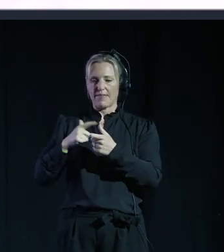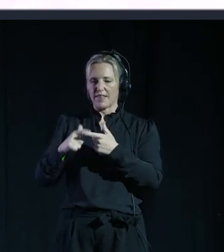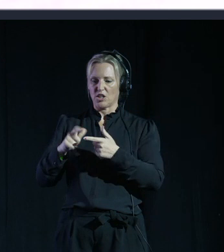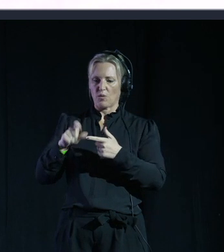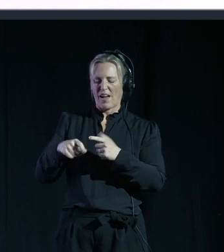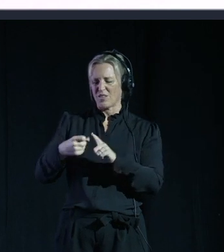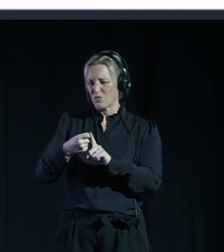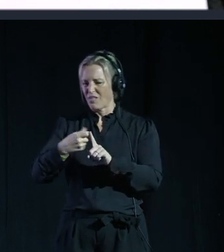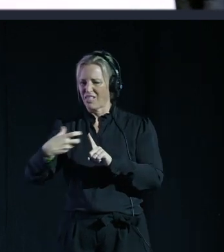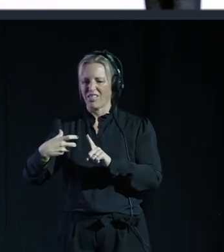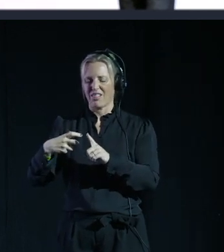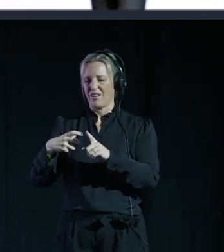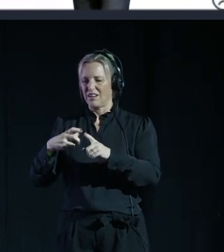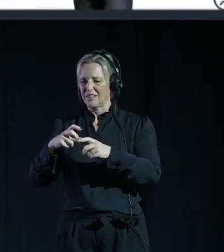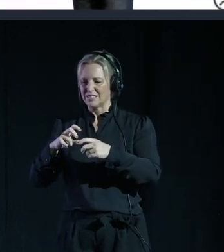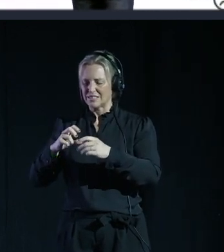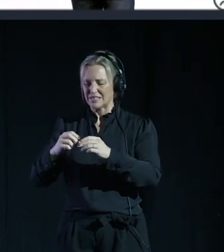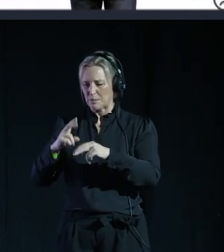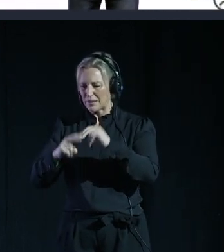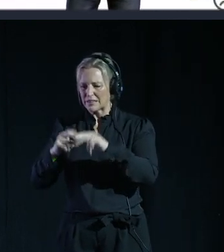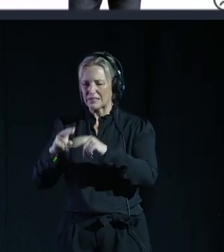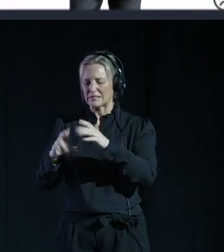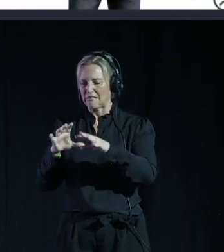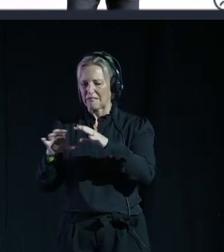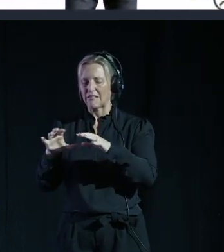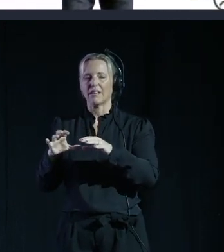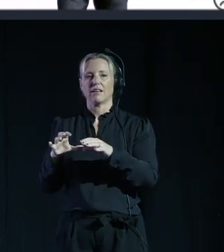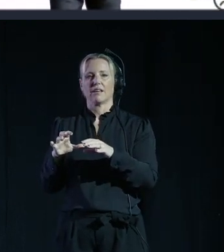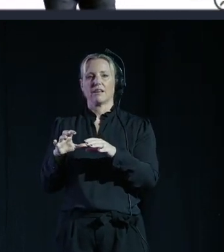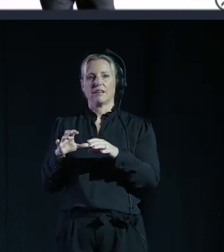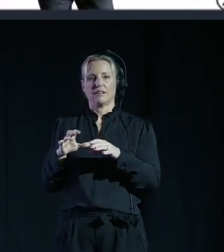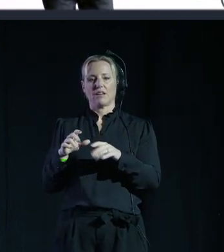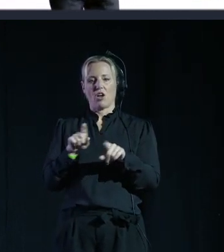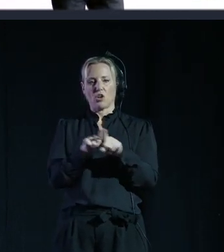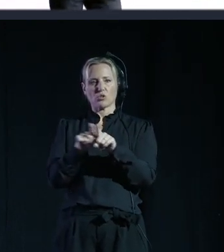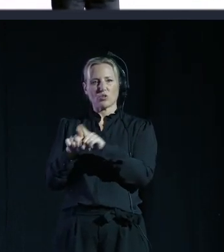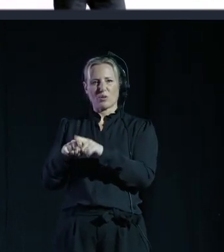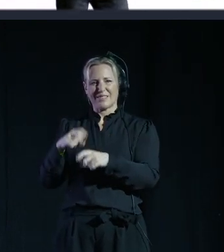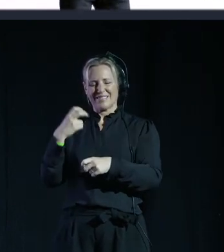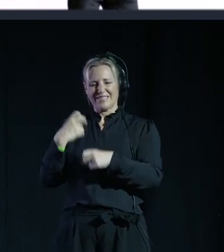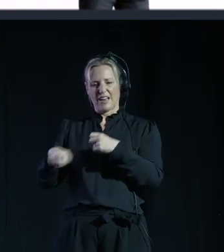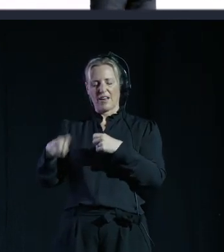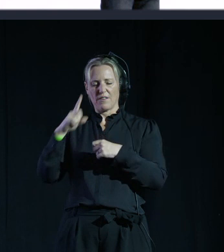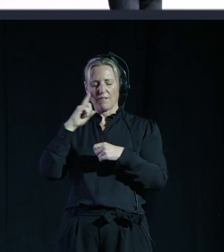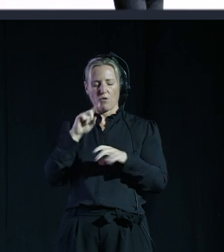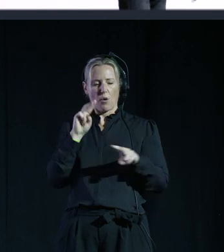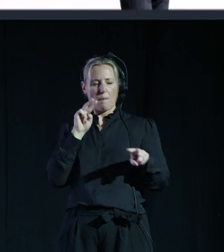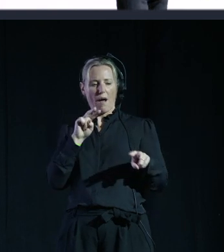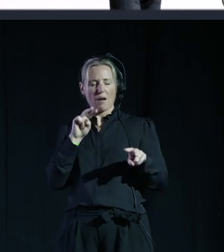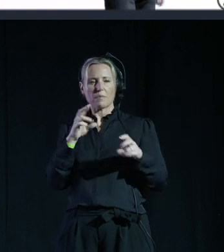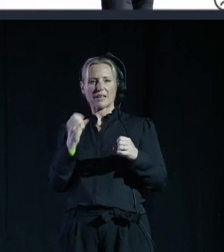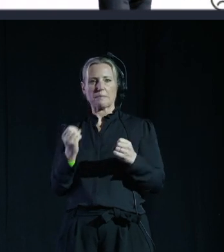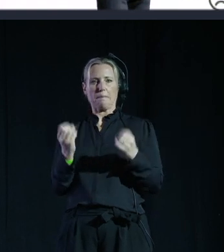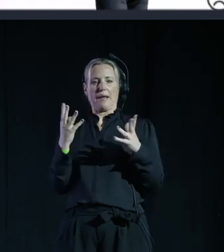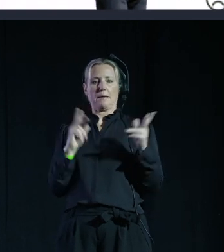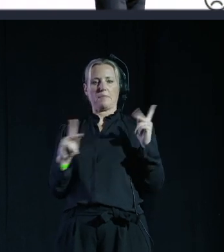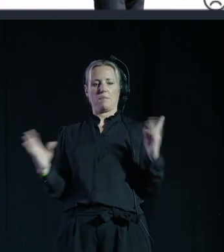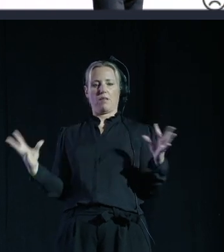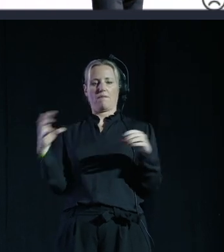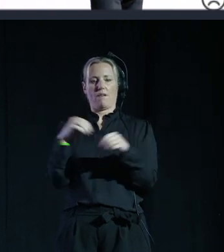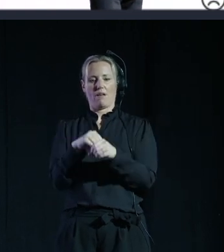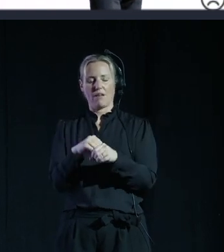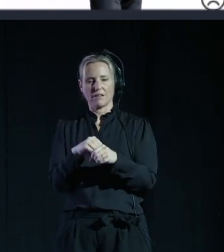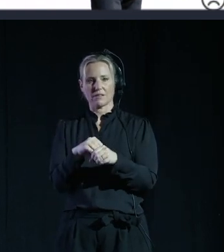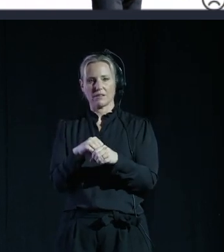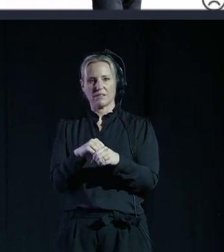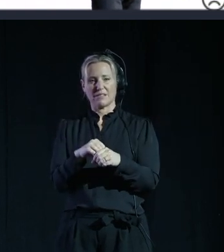becomes difficult to monitor. It's hard to watch quality because you have so many more hands in it. You might be sharing this